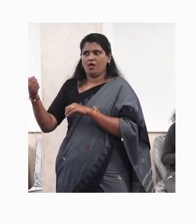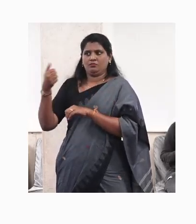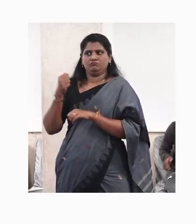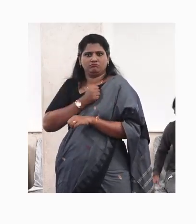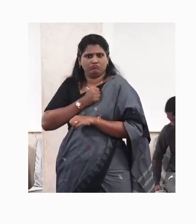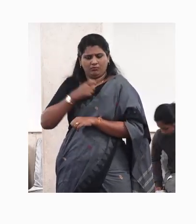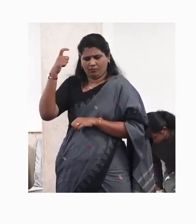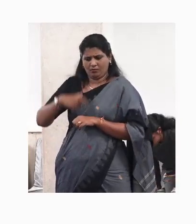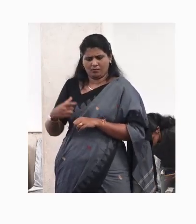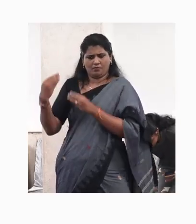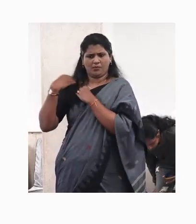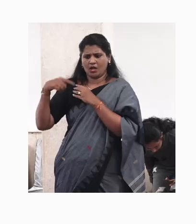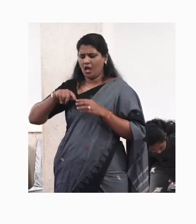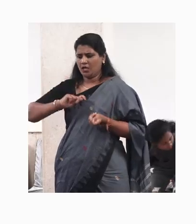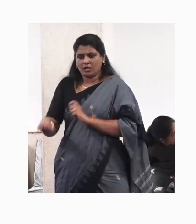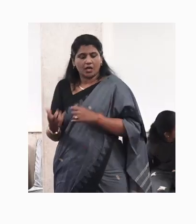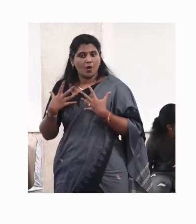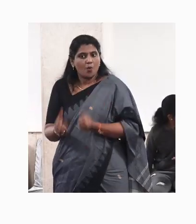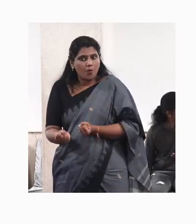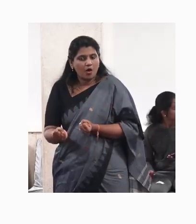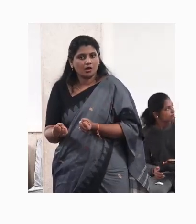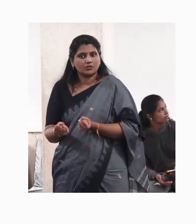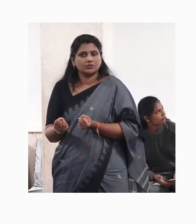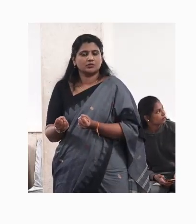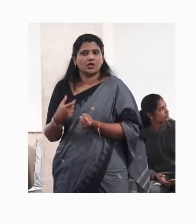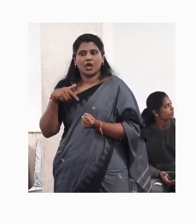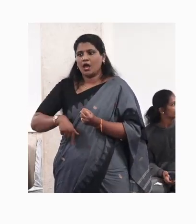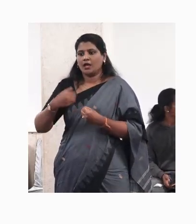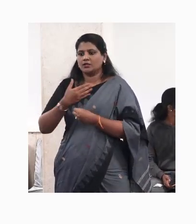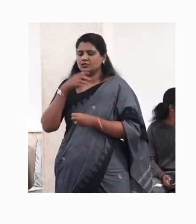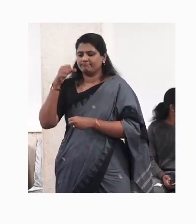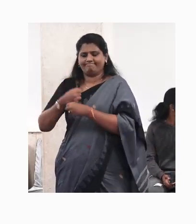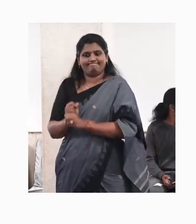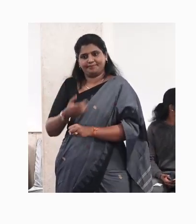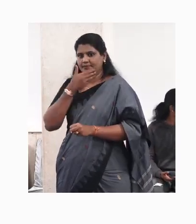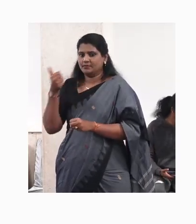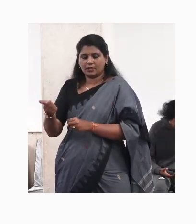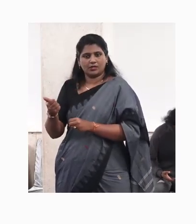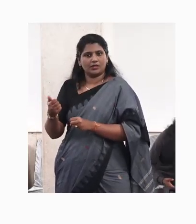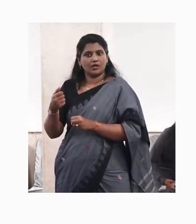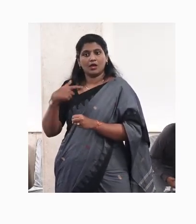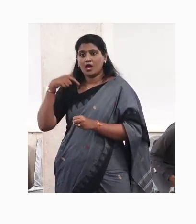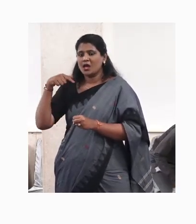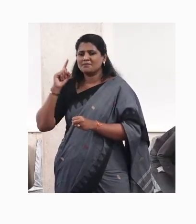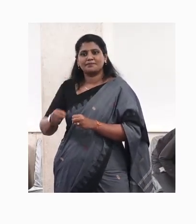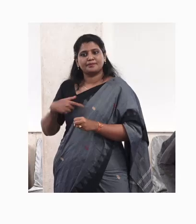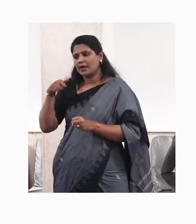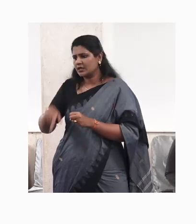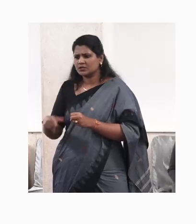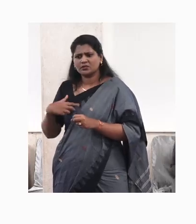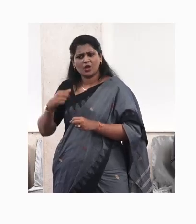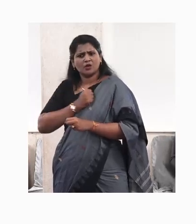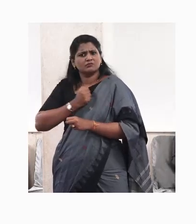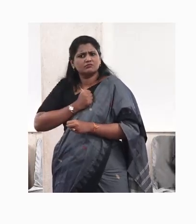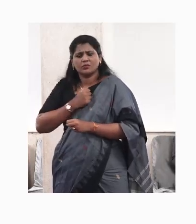ourselves to drive change and to make things better for the other person, which of course you can't take. You can't place that kind of onus